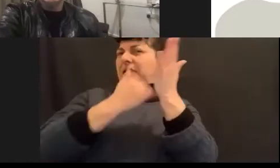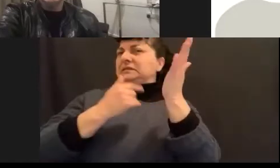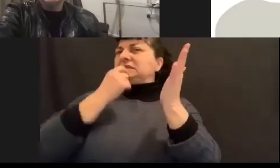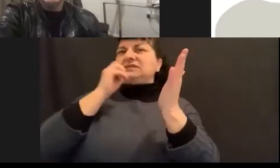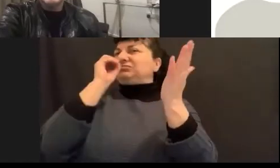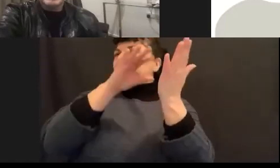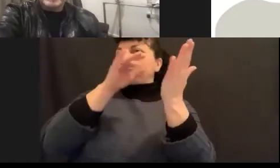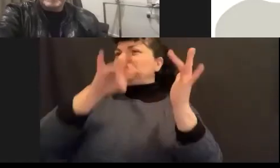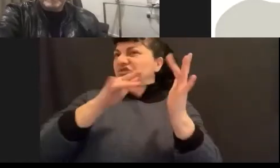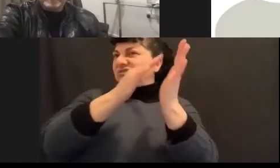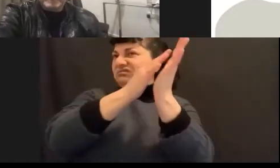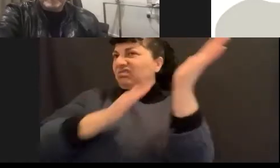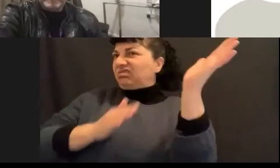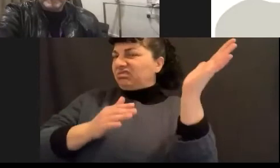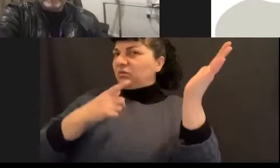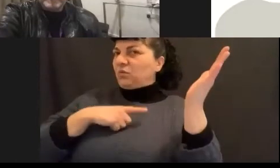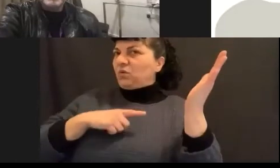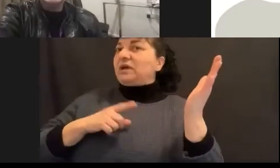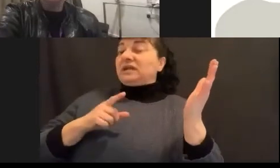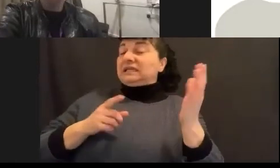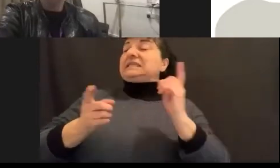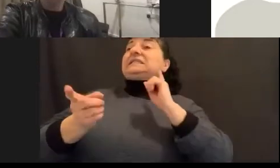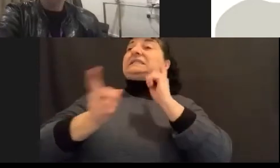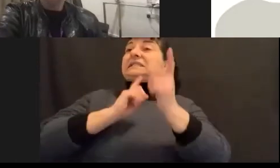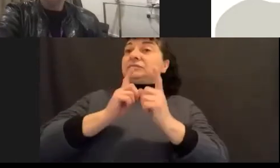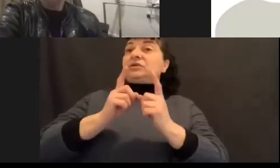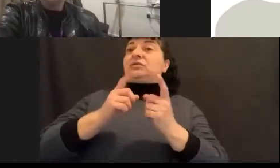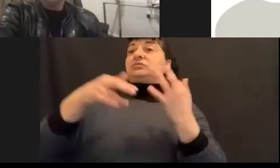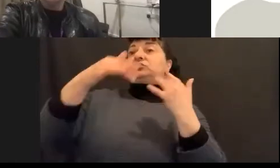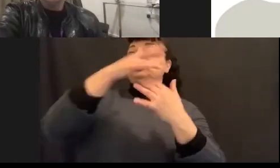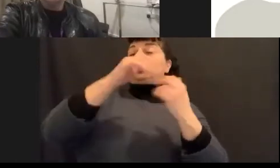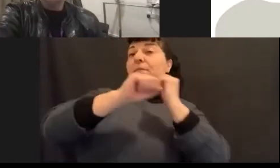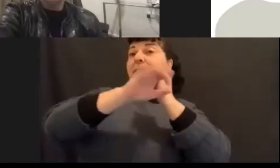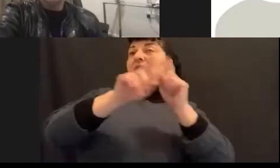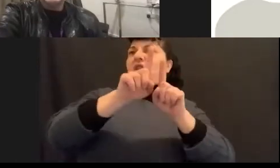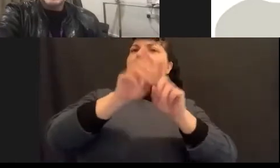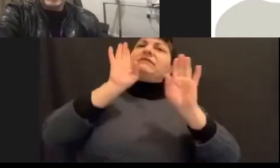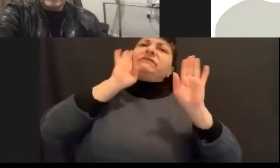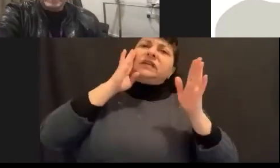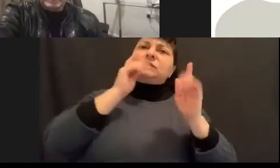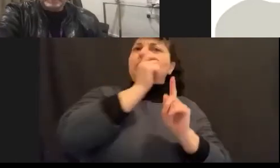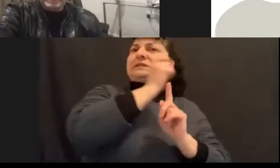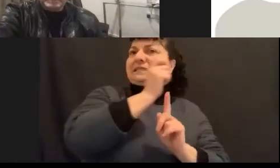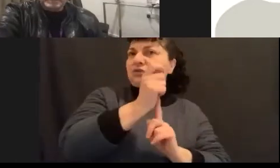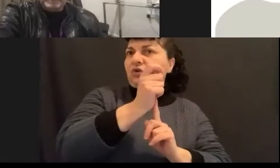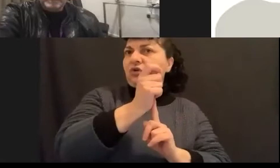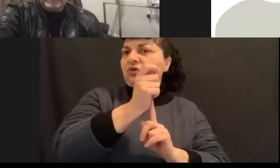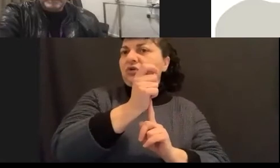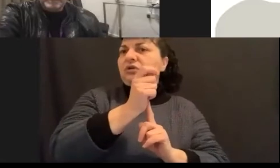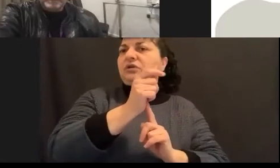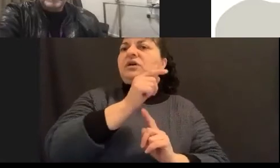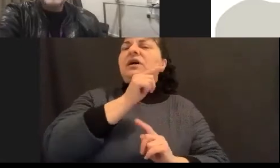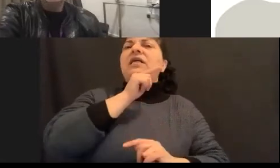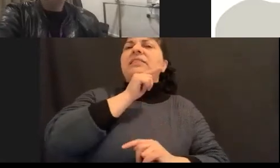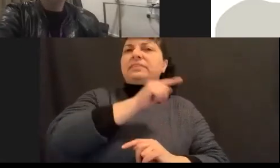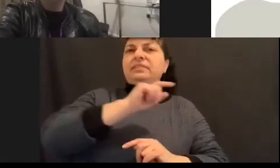that's made available and shared by social media platforms and the like, which means that that information gets out more